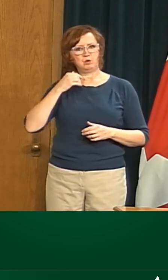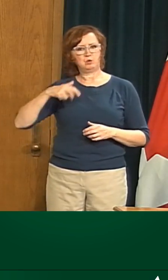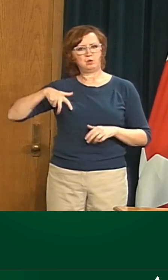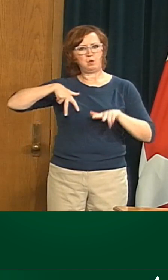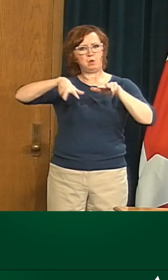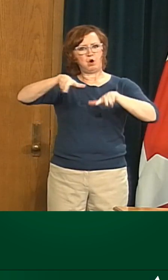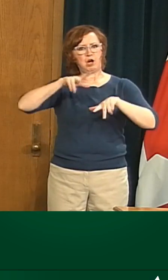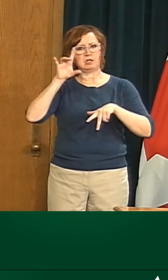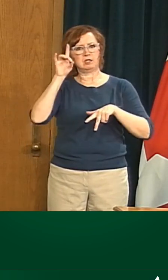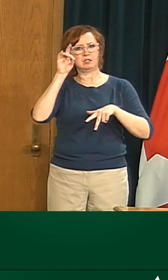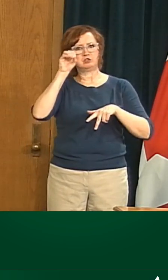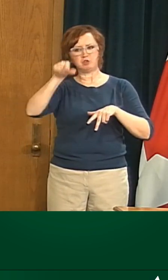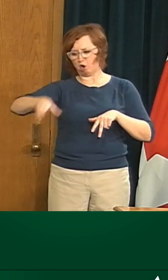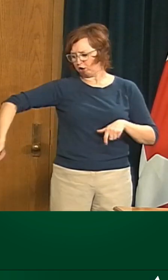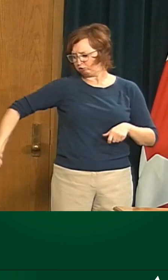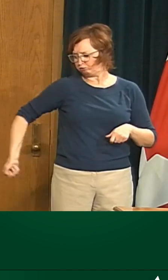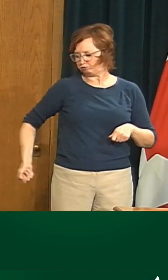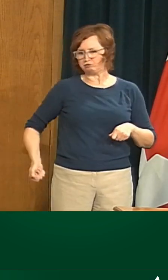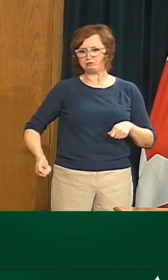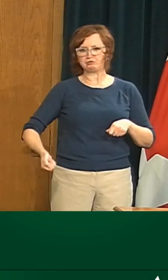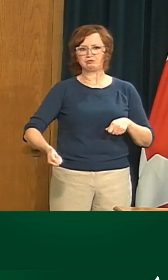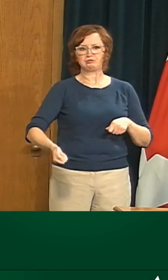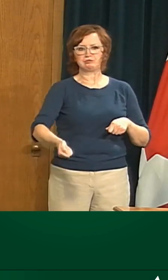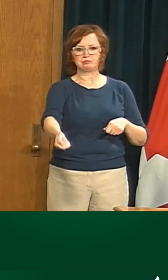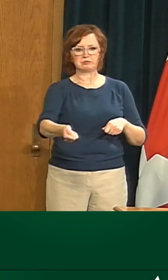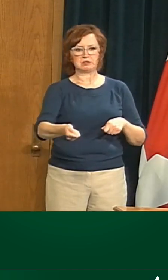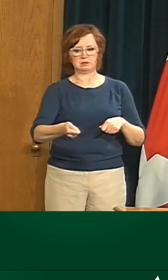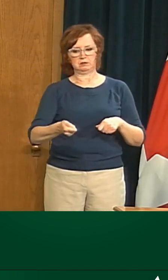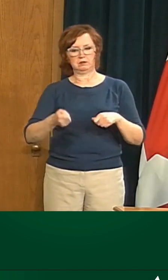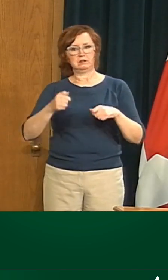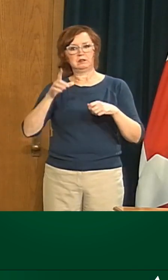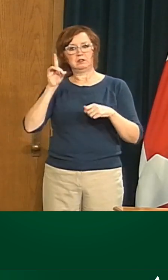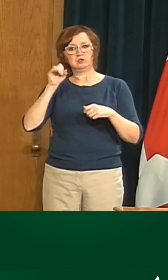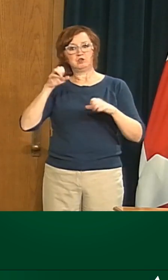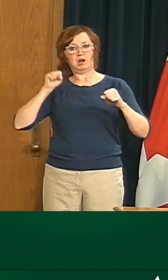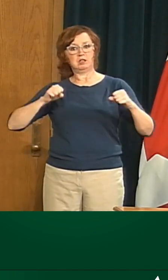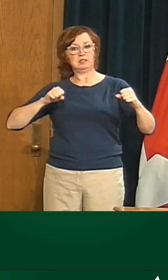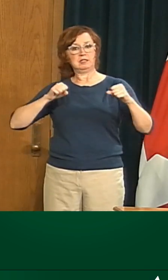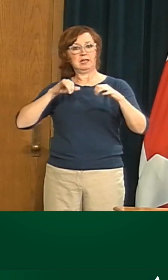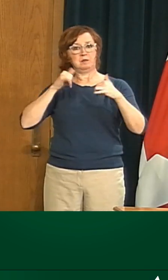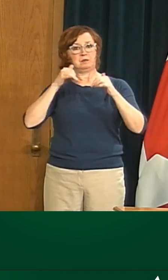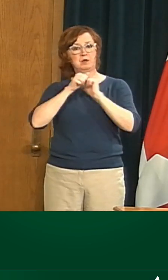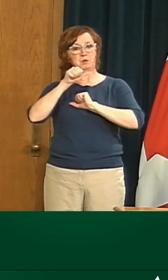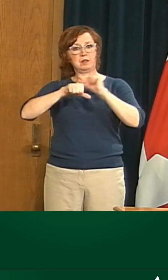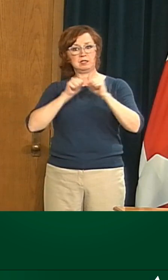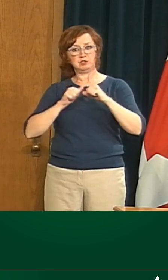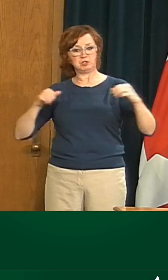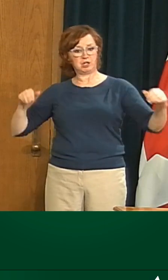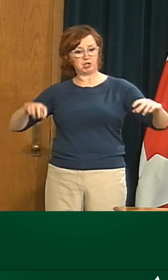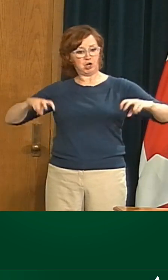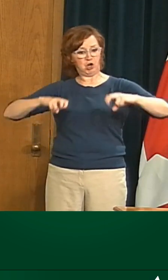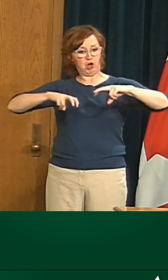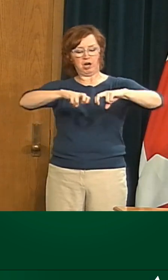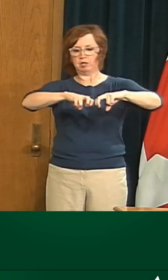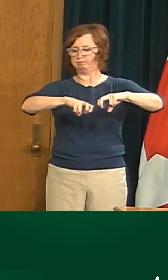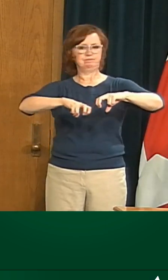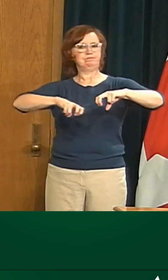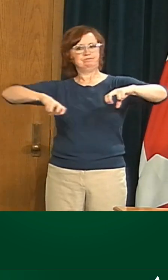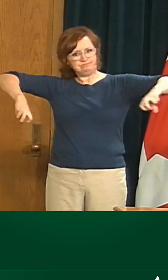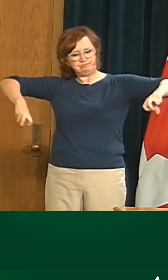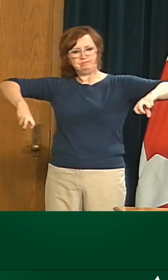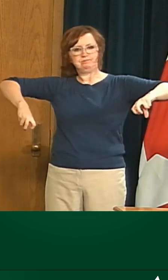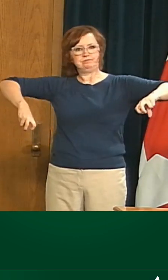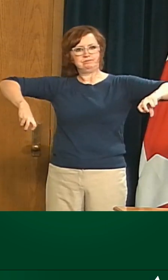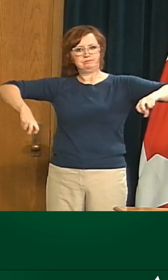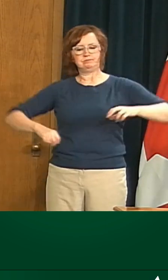either. So that's where we've been for the last 6 weeks, and that's worked really well. Obviously, if people want to interact, we've